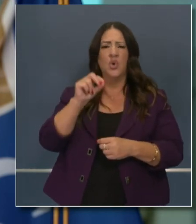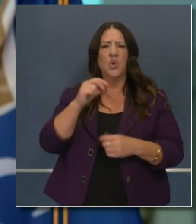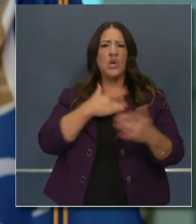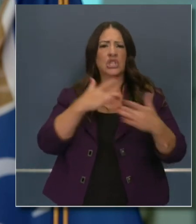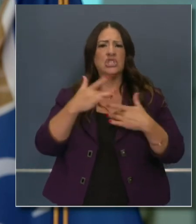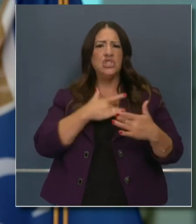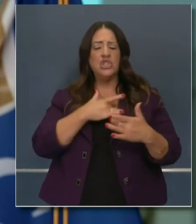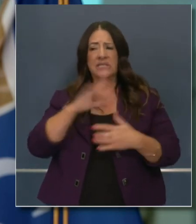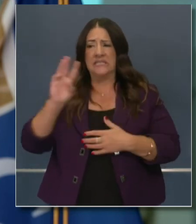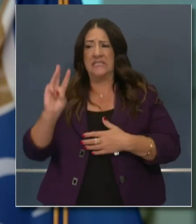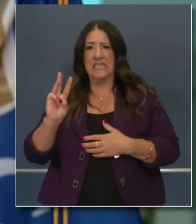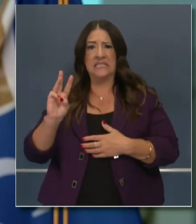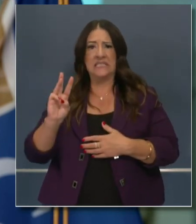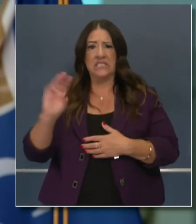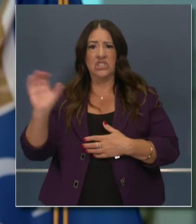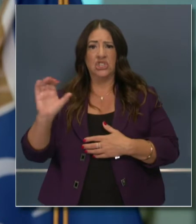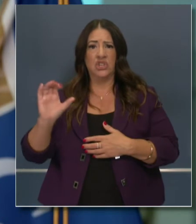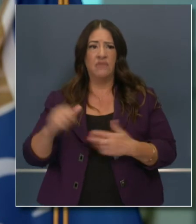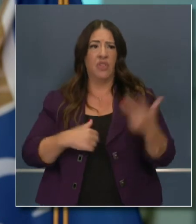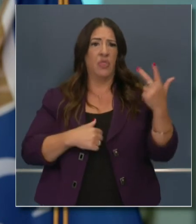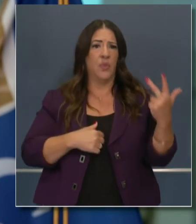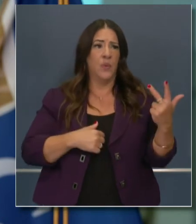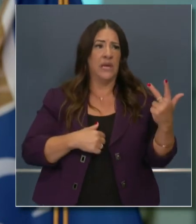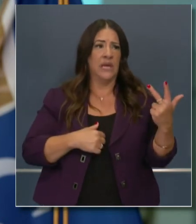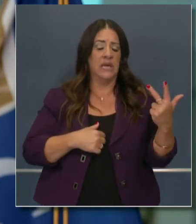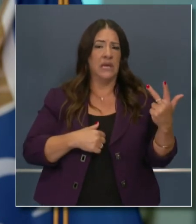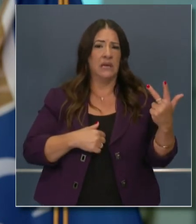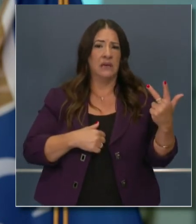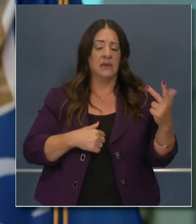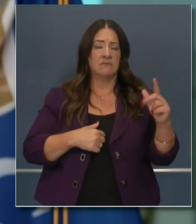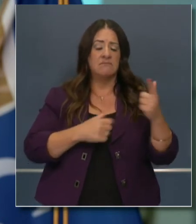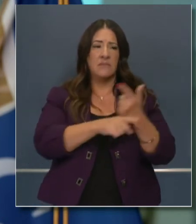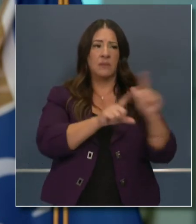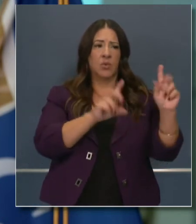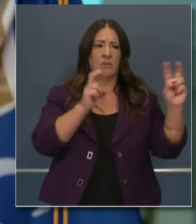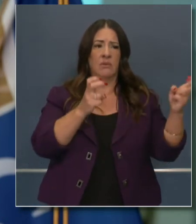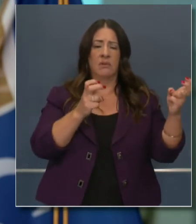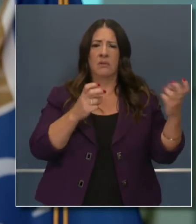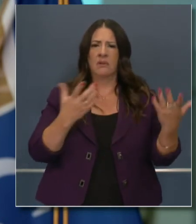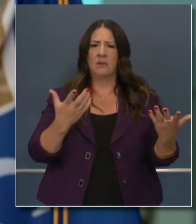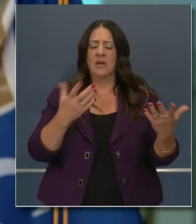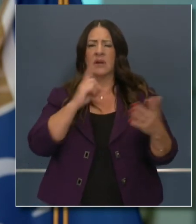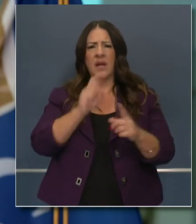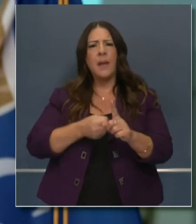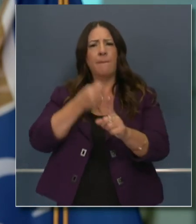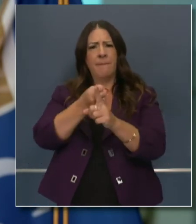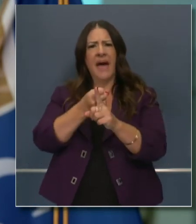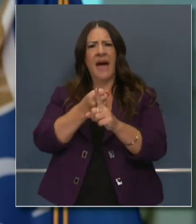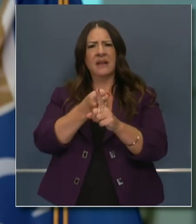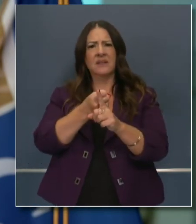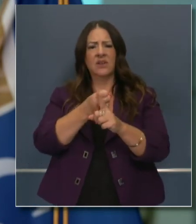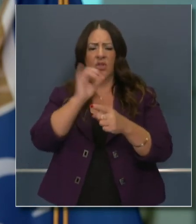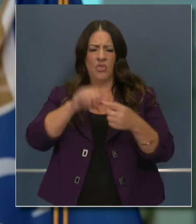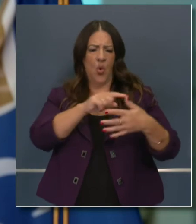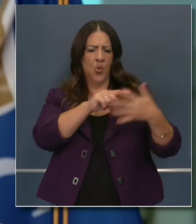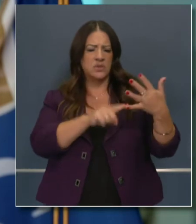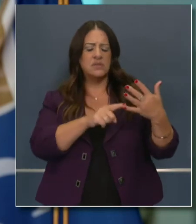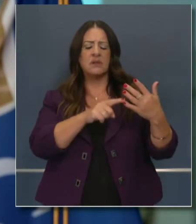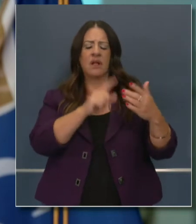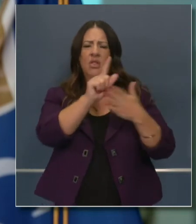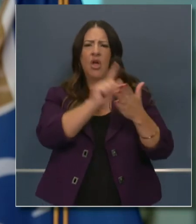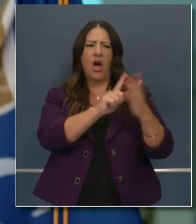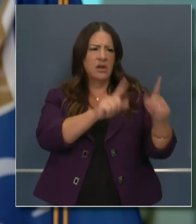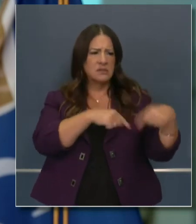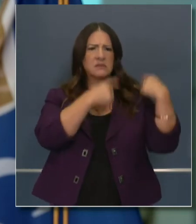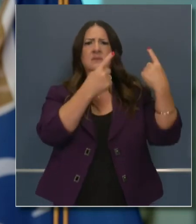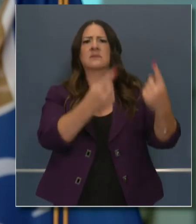ideologically conservative majority could be impactful on all of those issues and more for decades potentially to